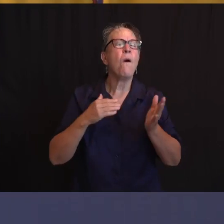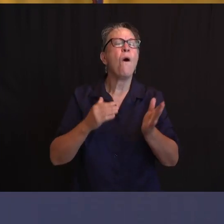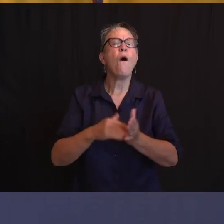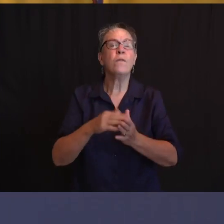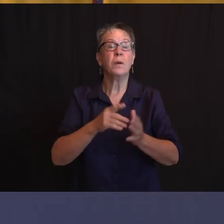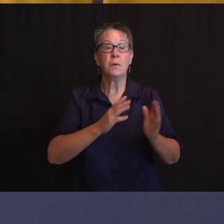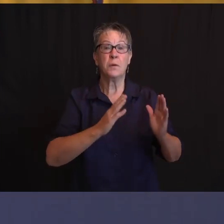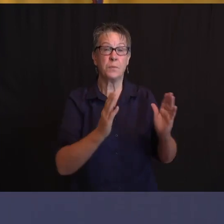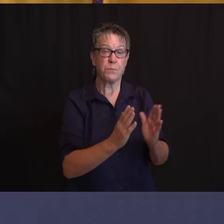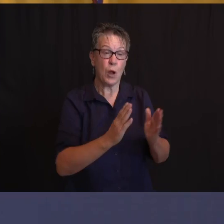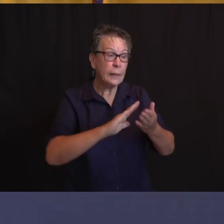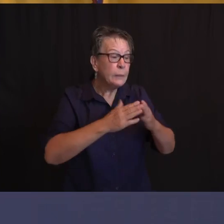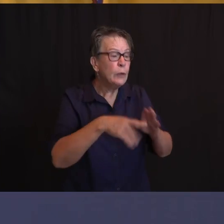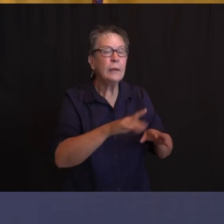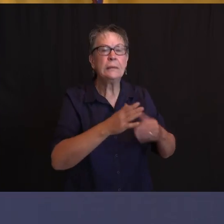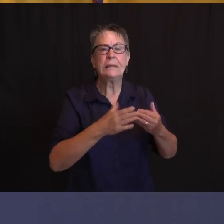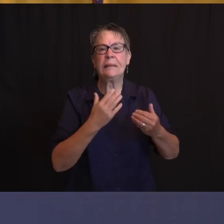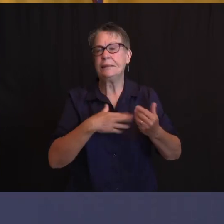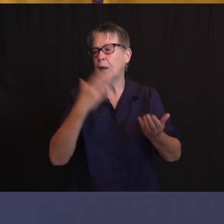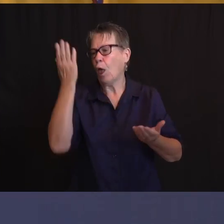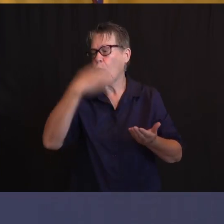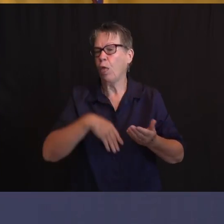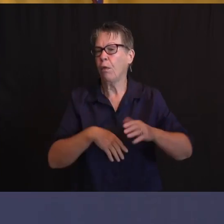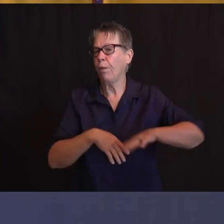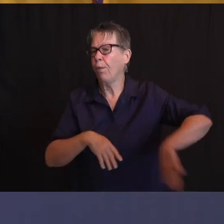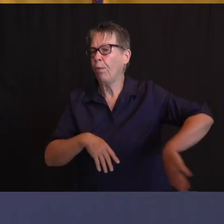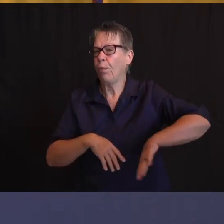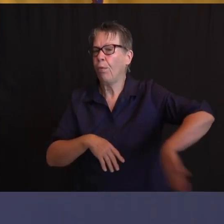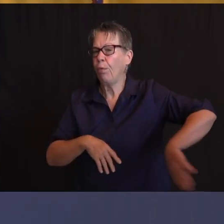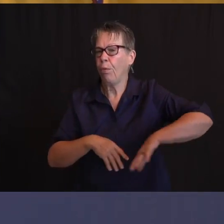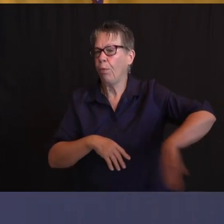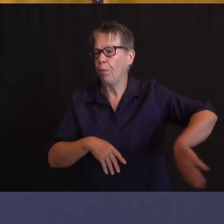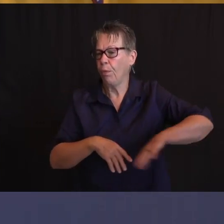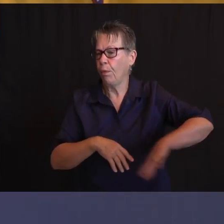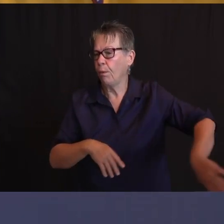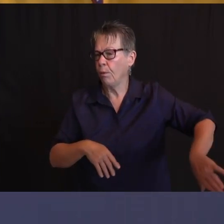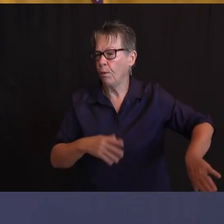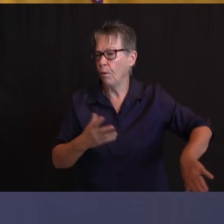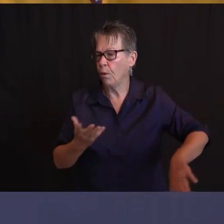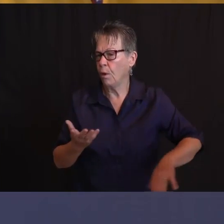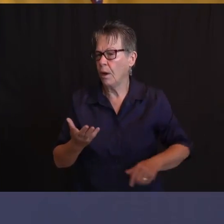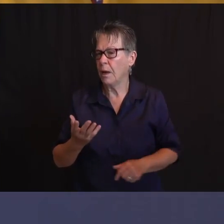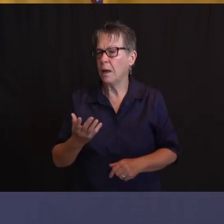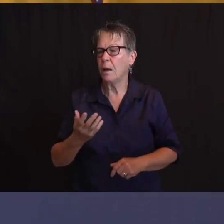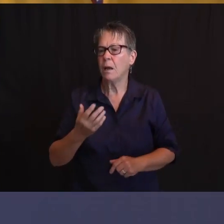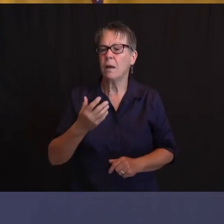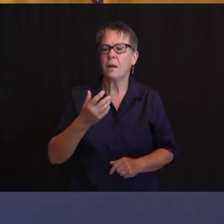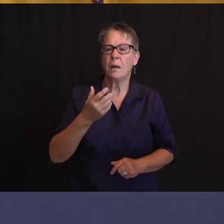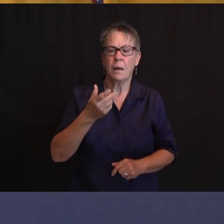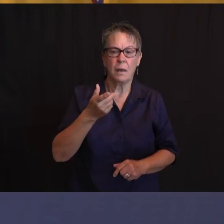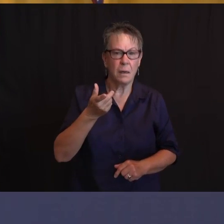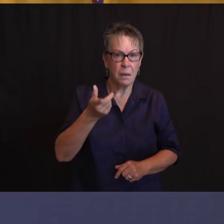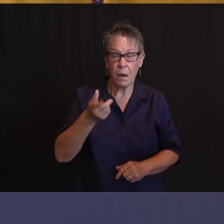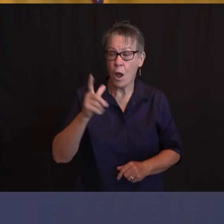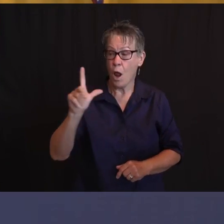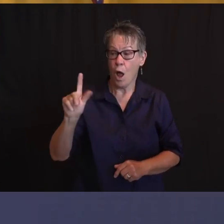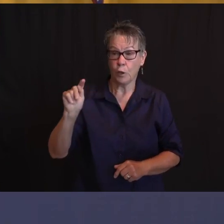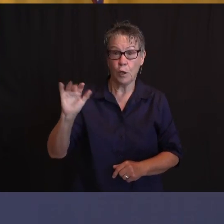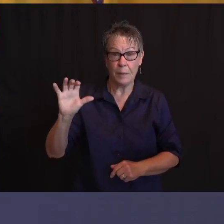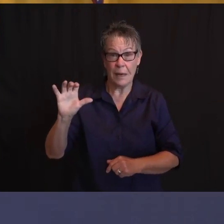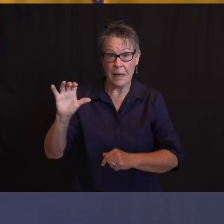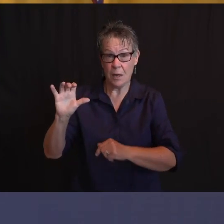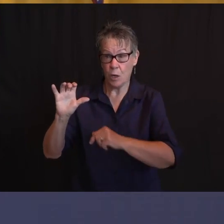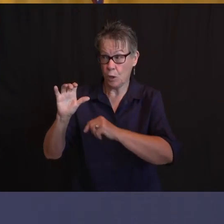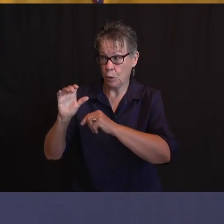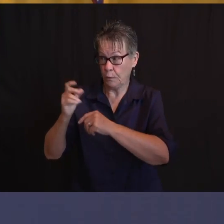I believe the answer is yes. Do you have a number off the top of your head in terms of how many? Can we come back to you on that? But the answer, this is that